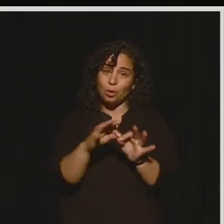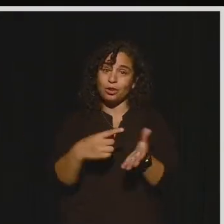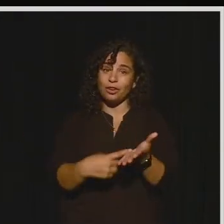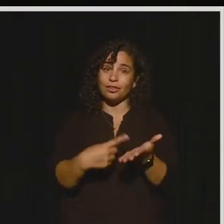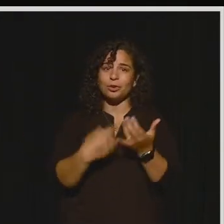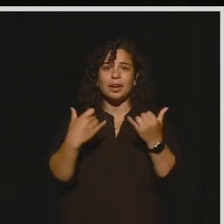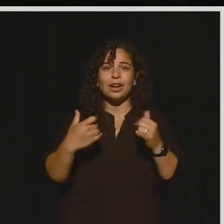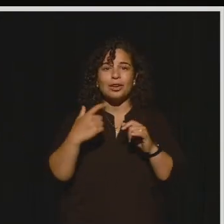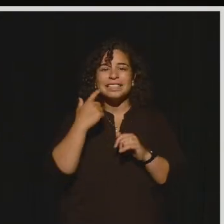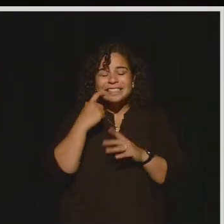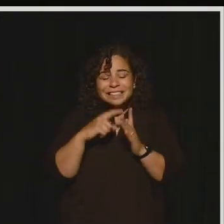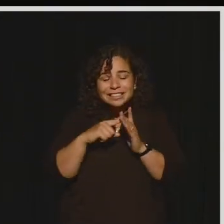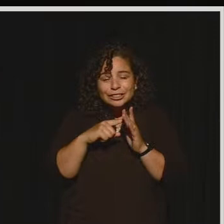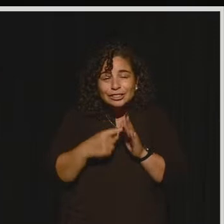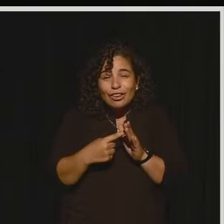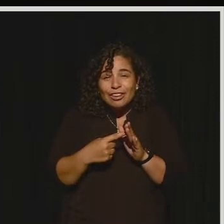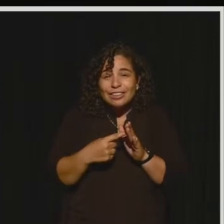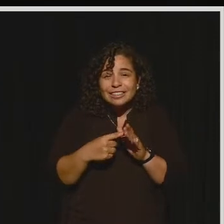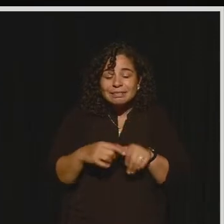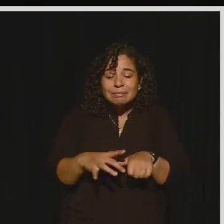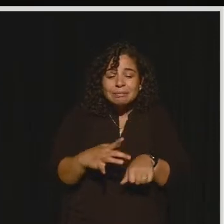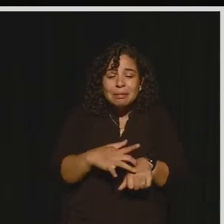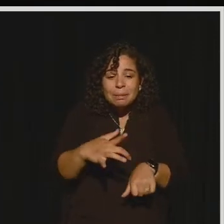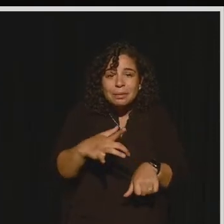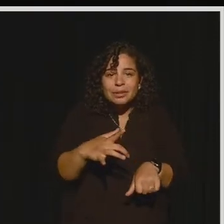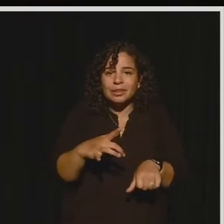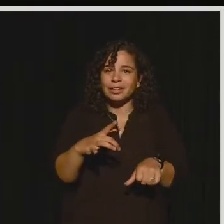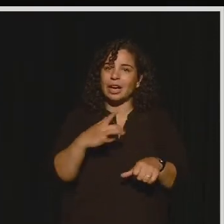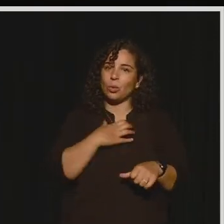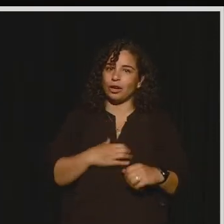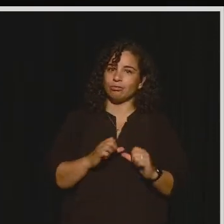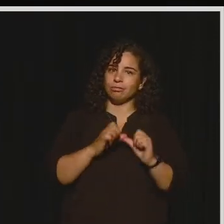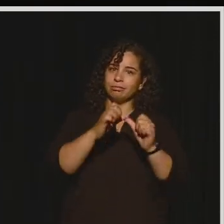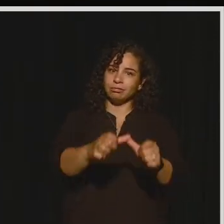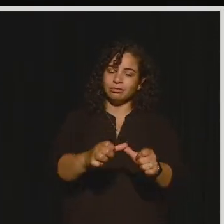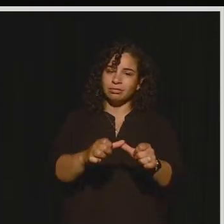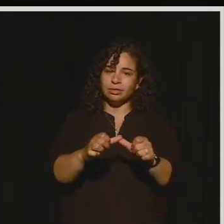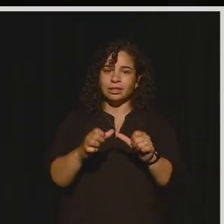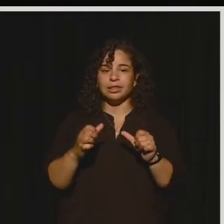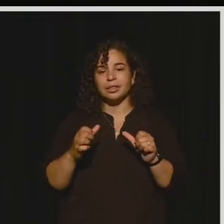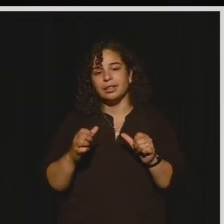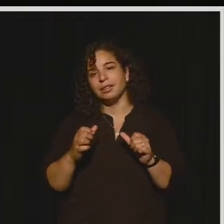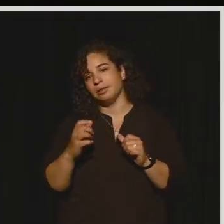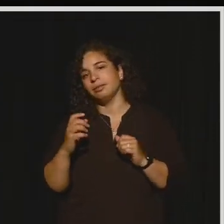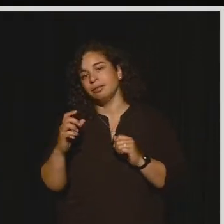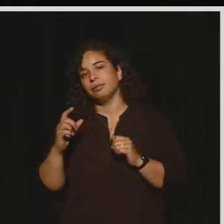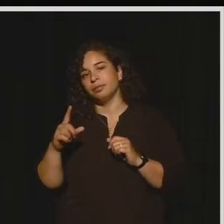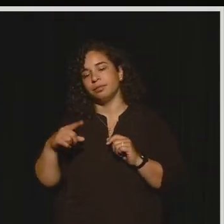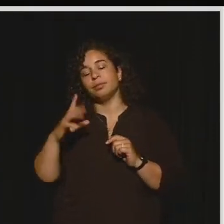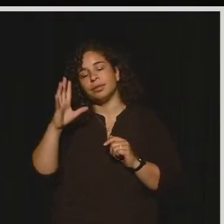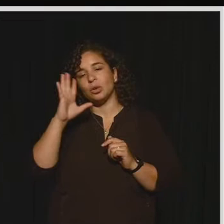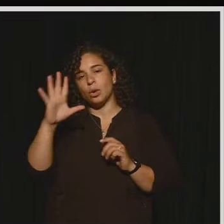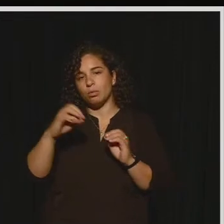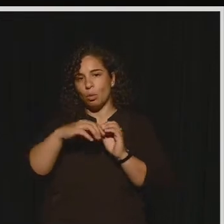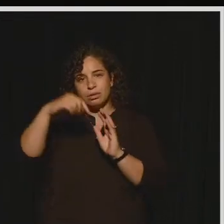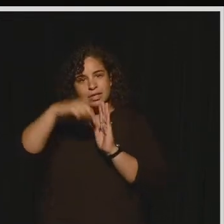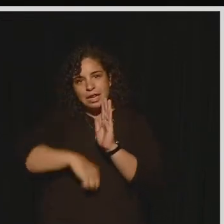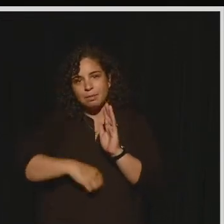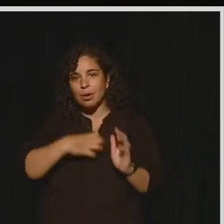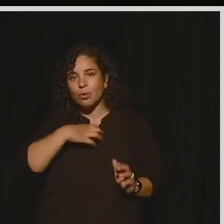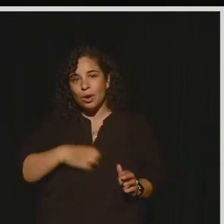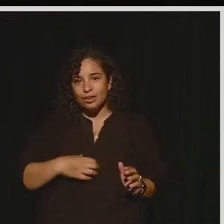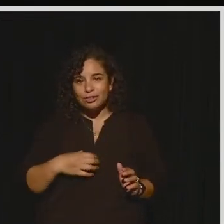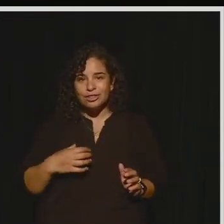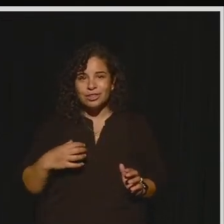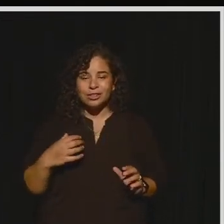even enough time or space to have this conversation and go as deep as we need to go. But